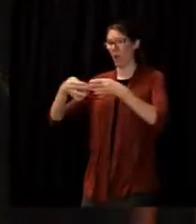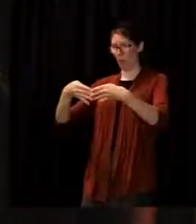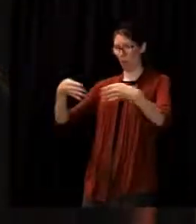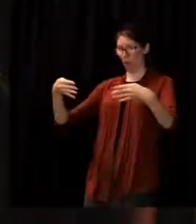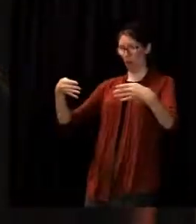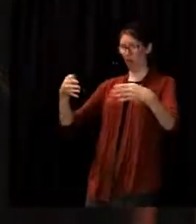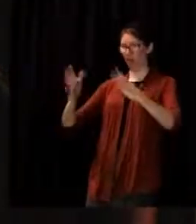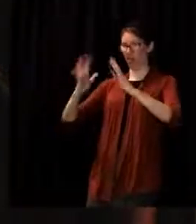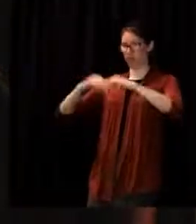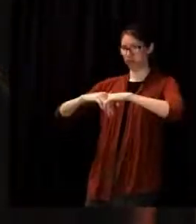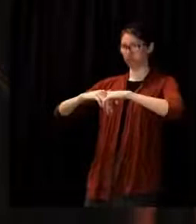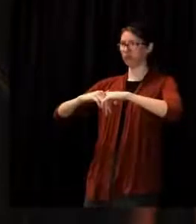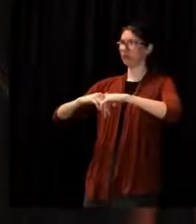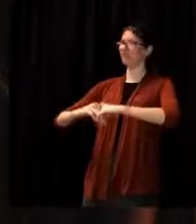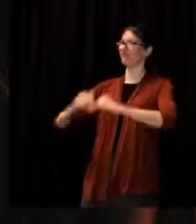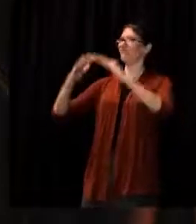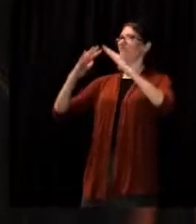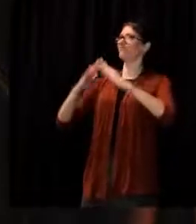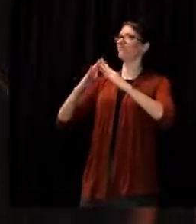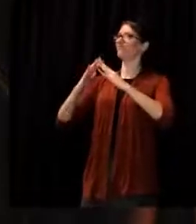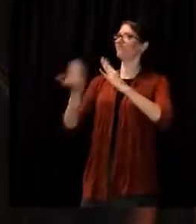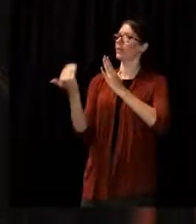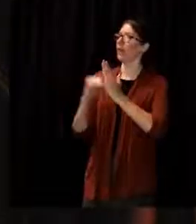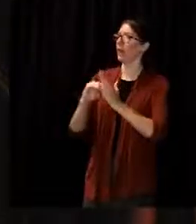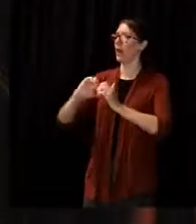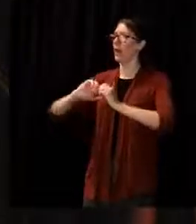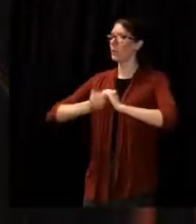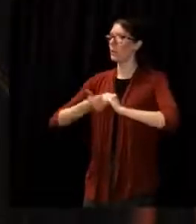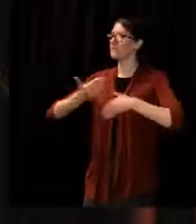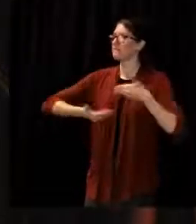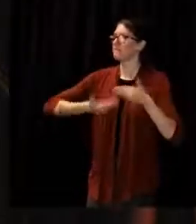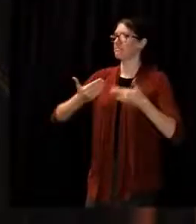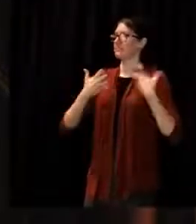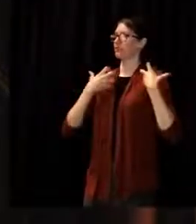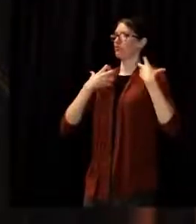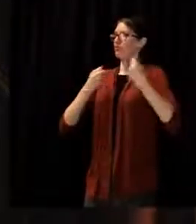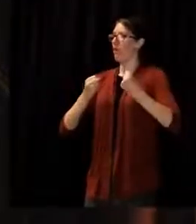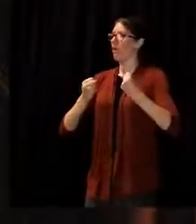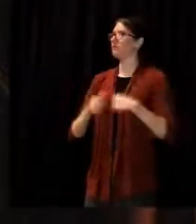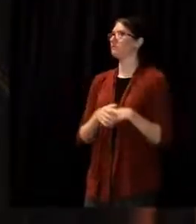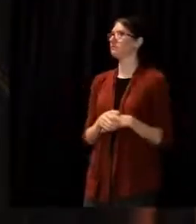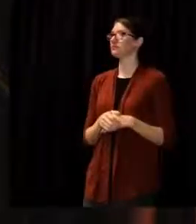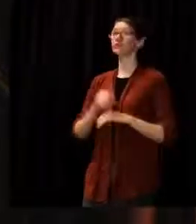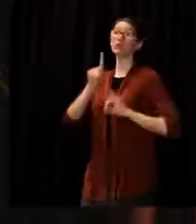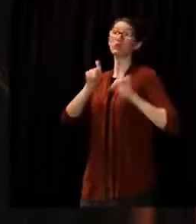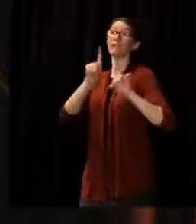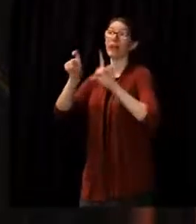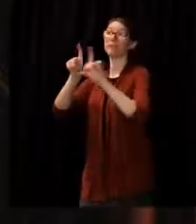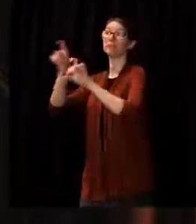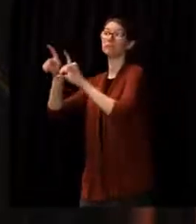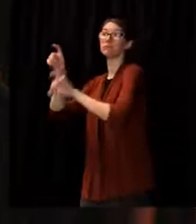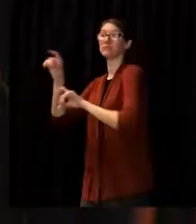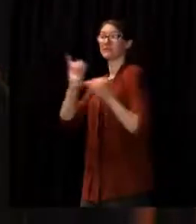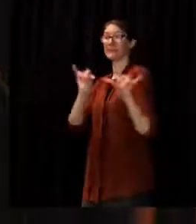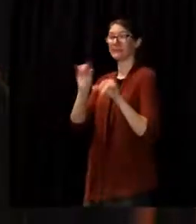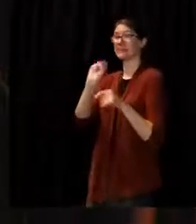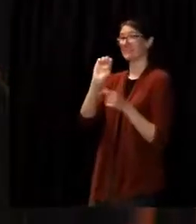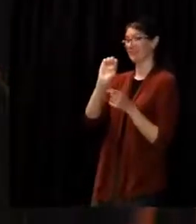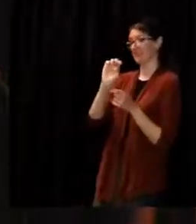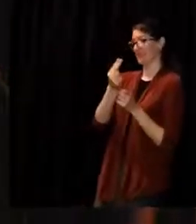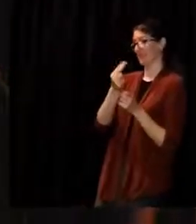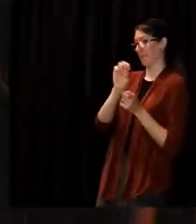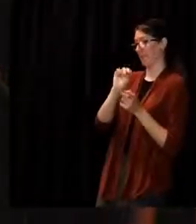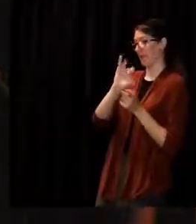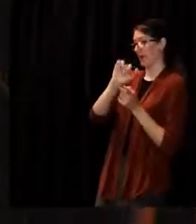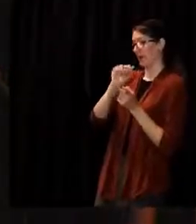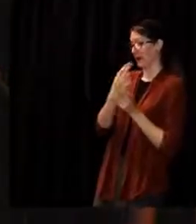How do we get things established and get them strong? And so it began with a survey, just like Nehemiah. He walked around the city and he looked